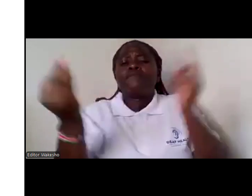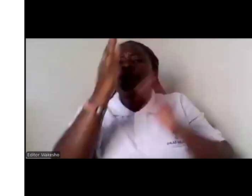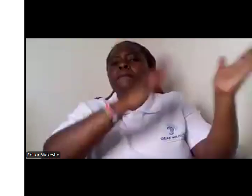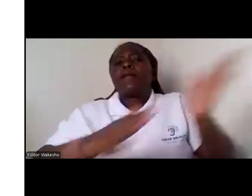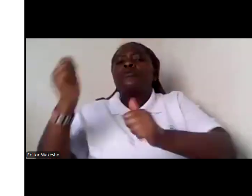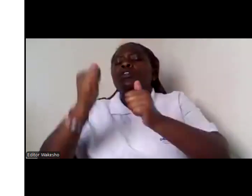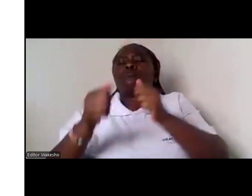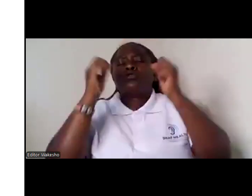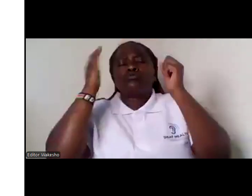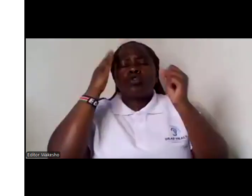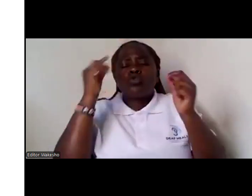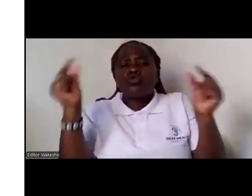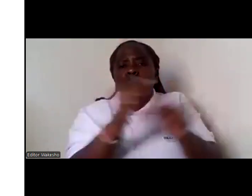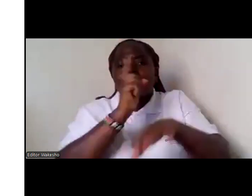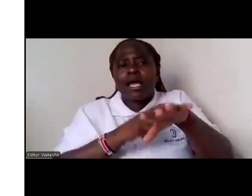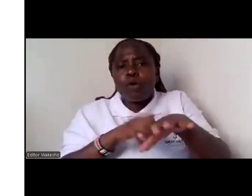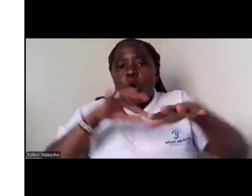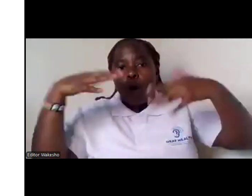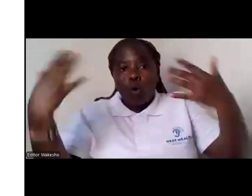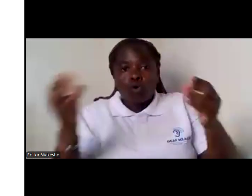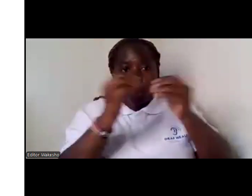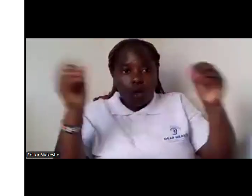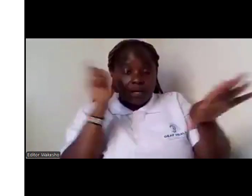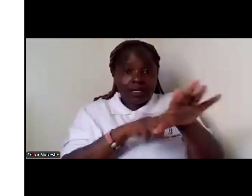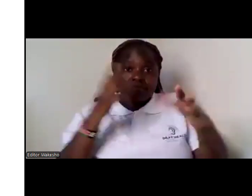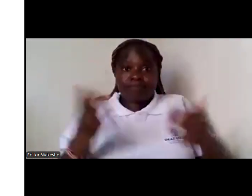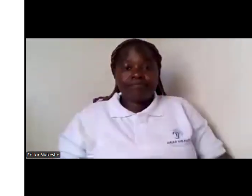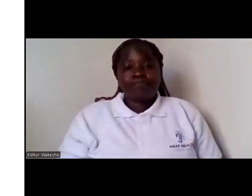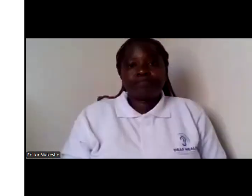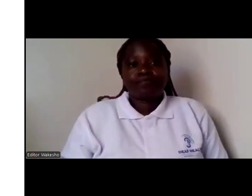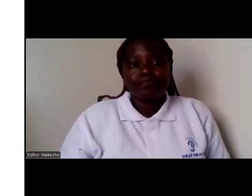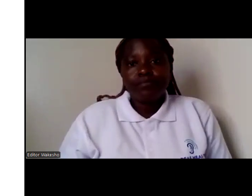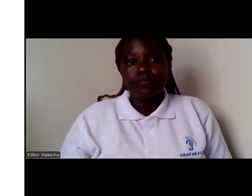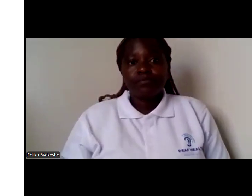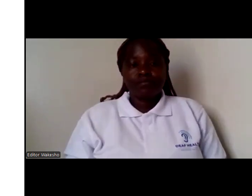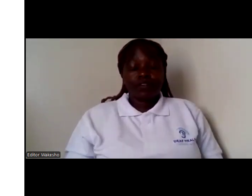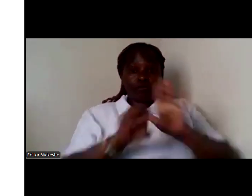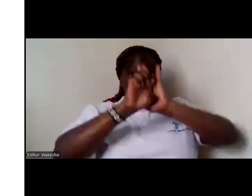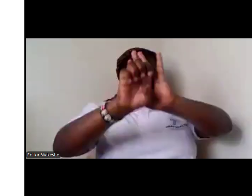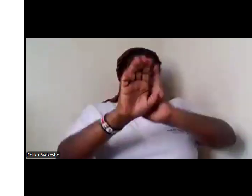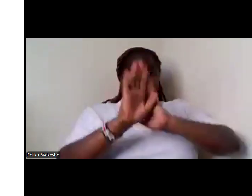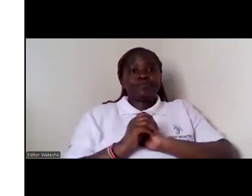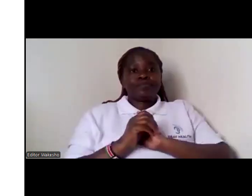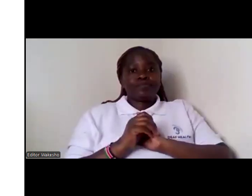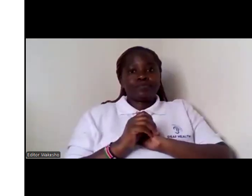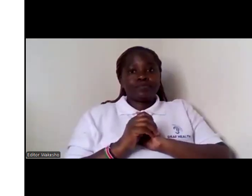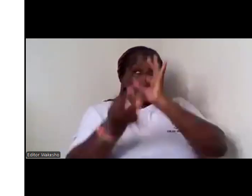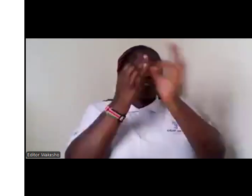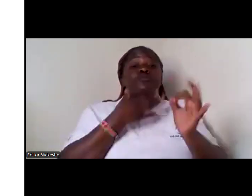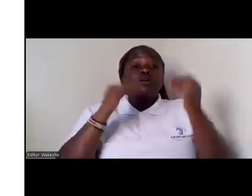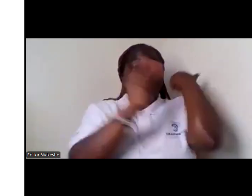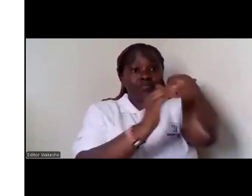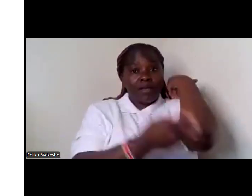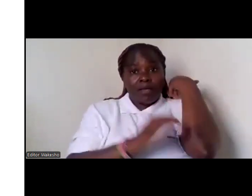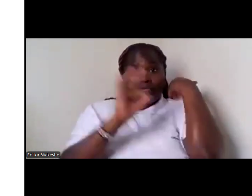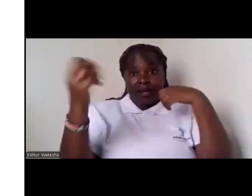short-term or should you use something that is long-term? So I can give an example. If someone wants to get pregnant in 3